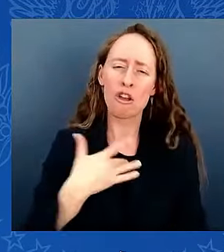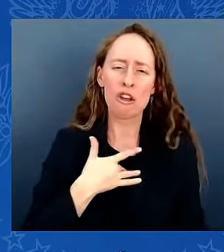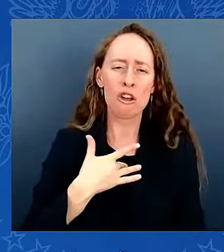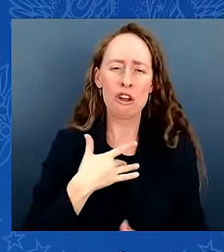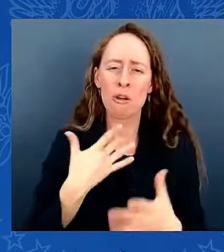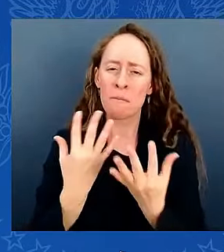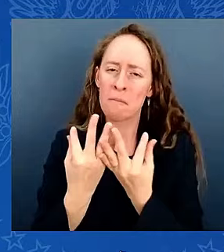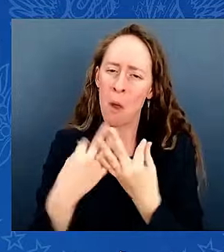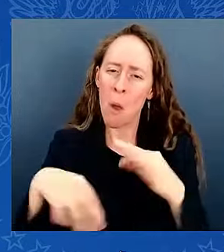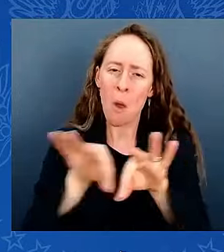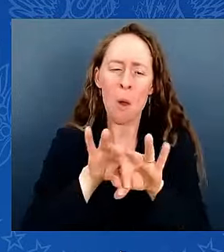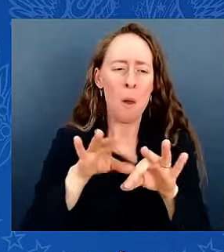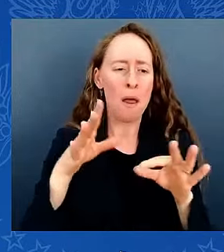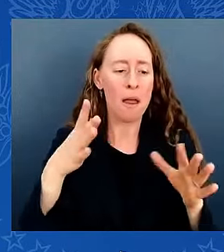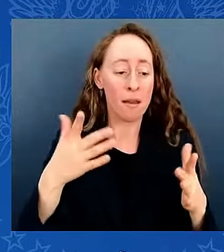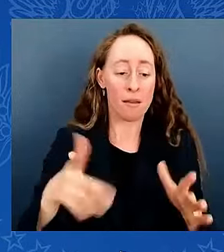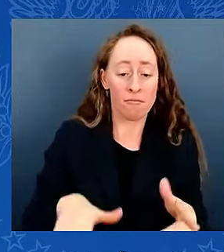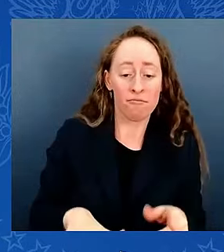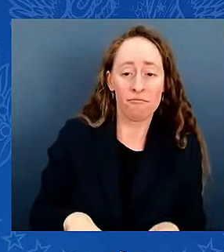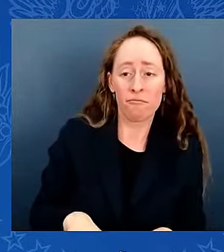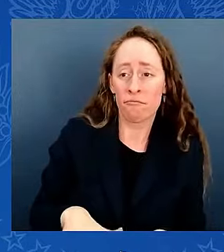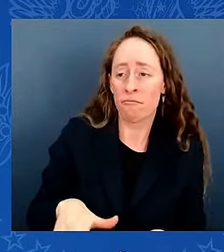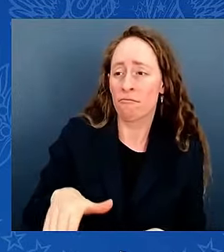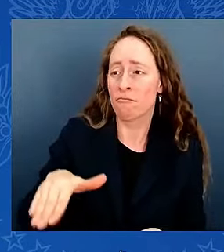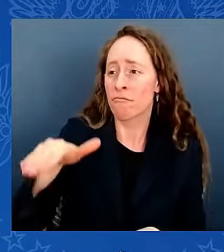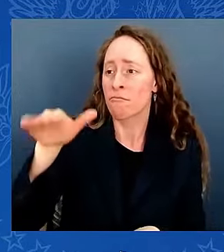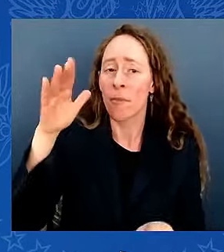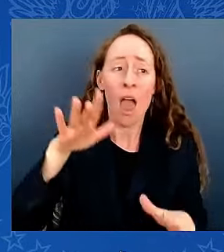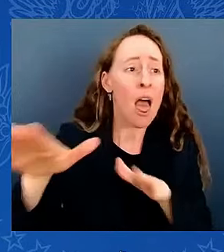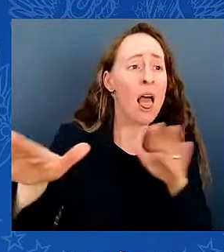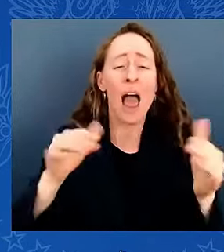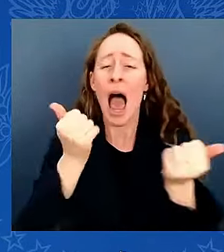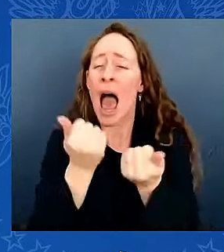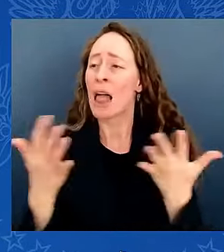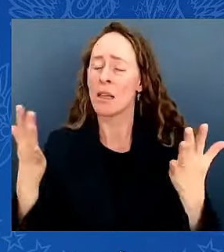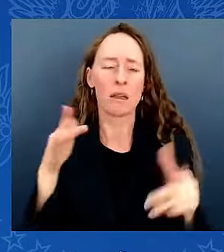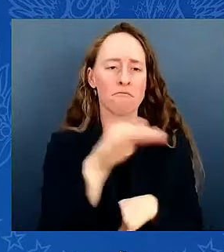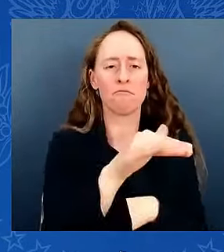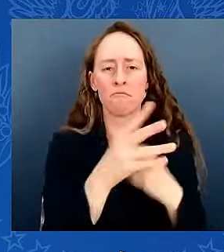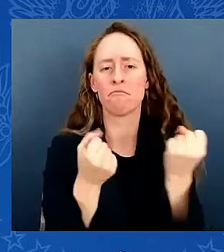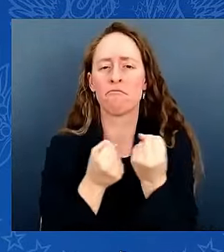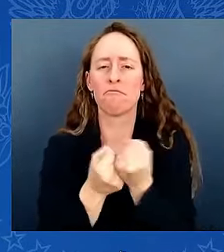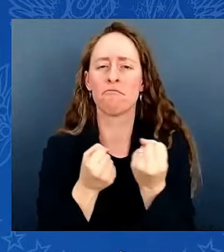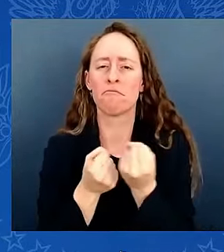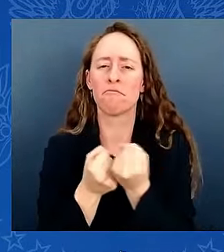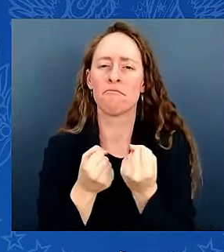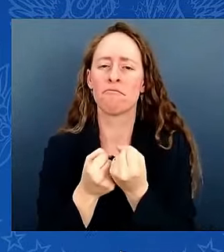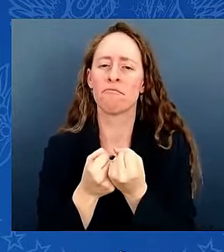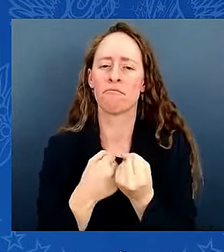you to all the participants of St. Augustine Gospel Choir. Are they still here?